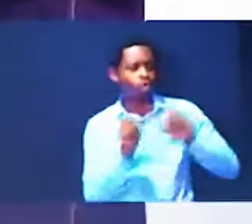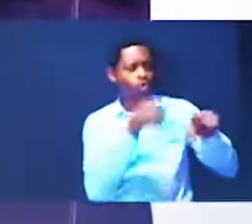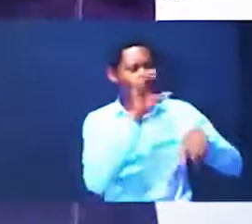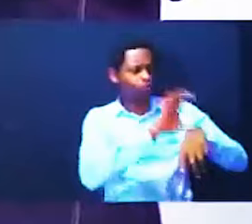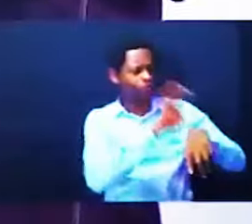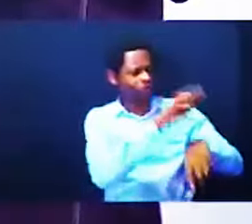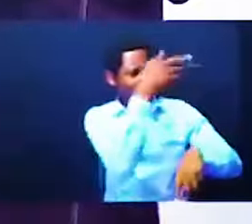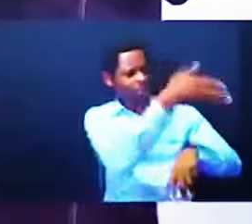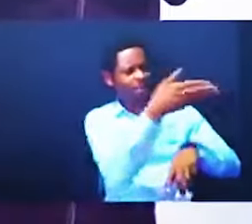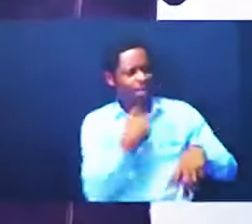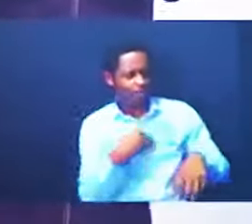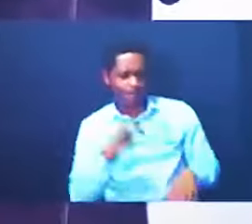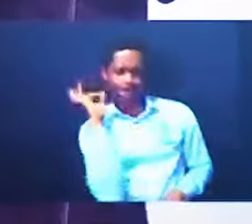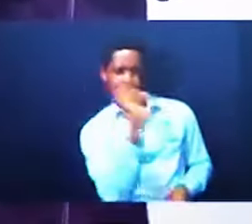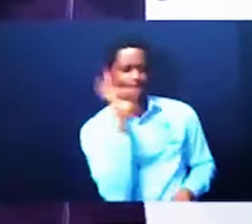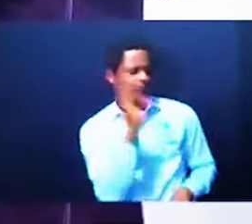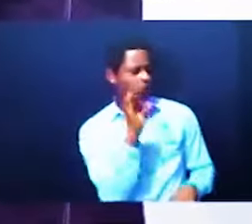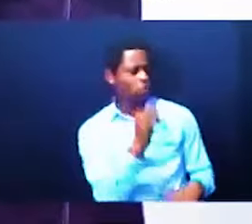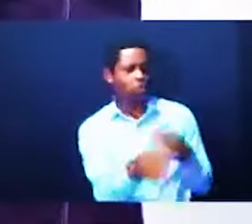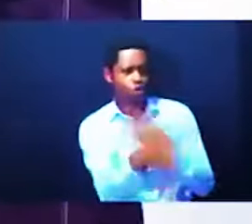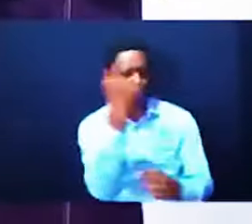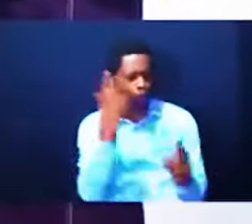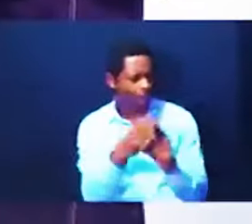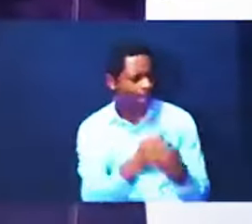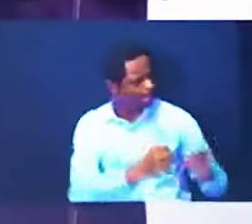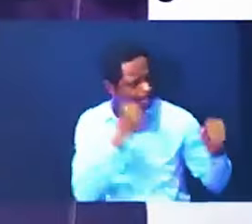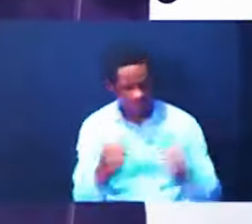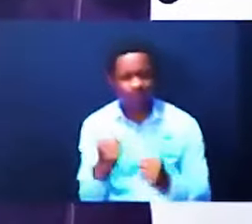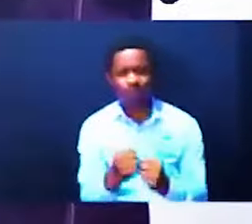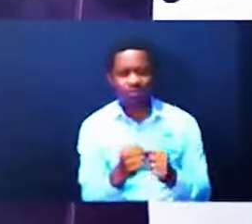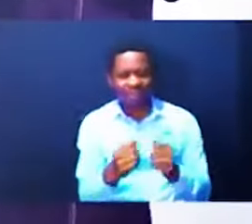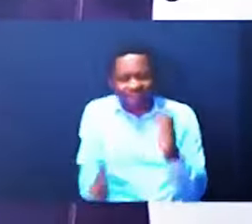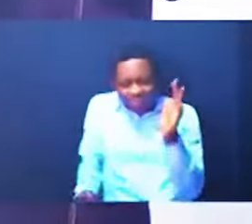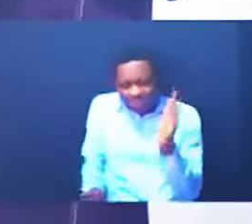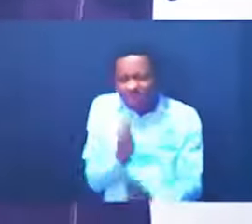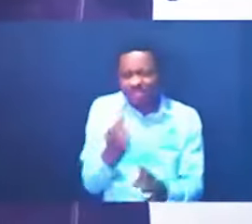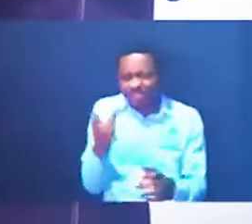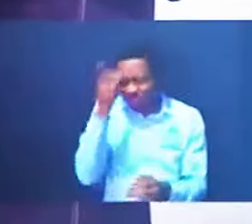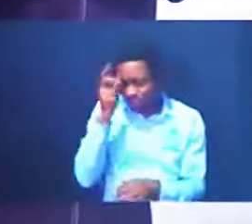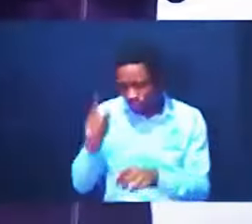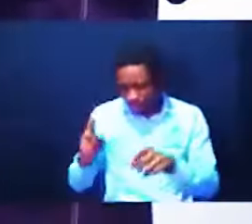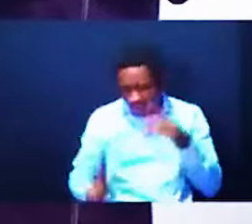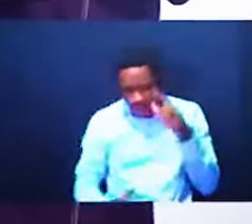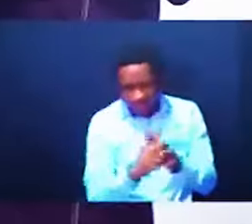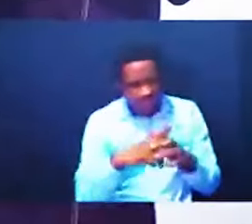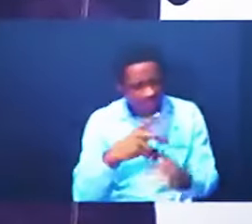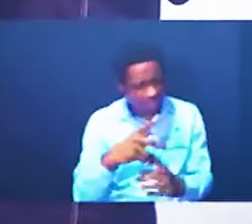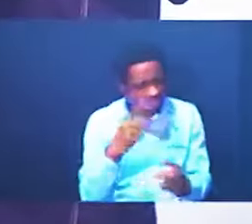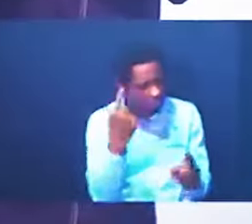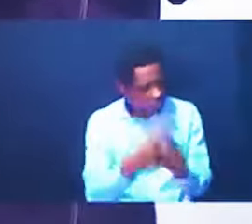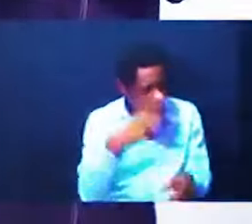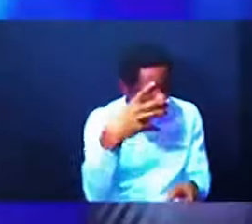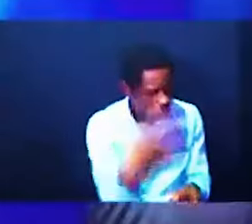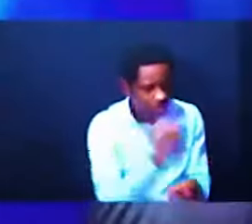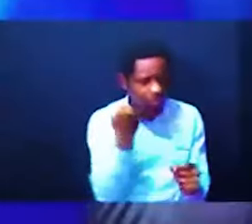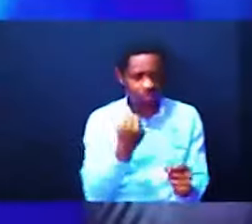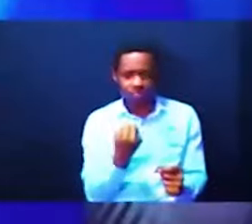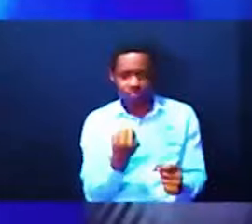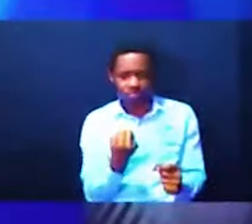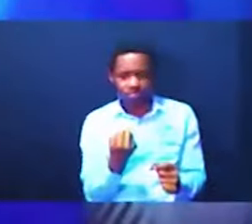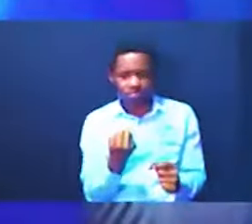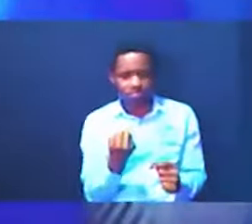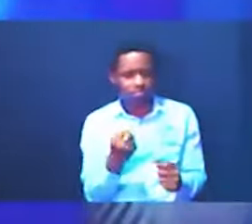God. But soon the enemy comes, pick it out from our heart, and we behave as if the preacher man did not